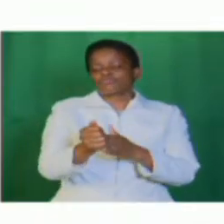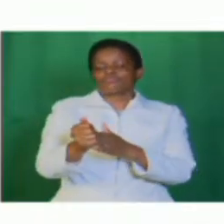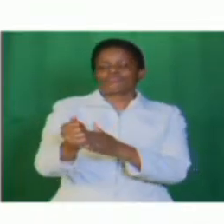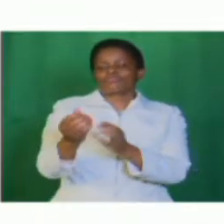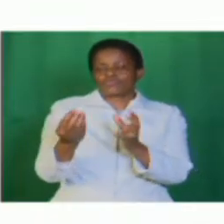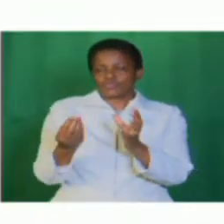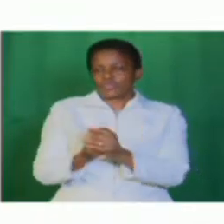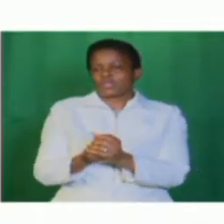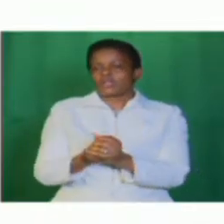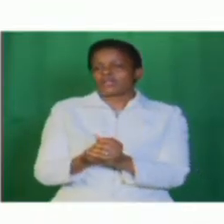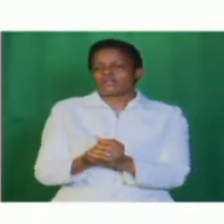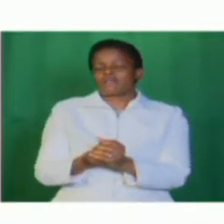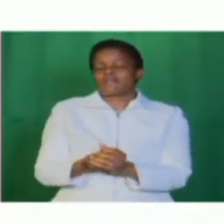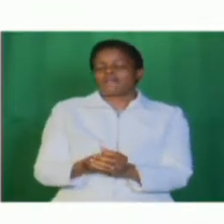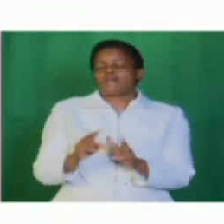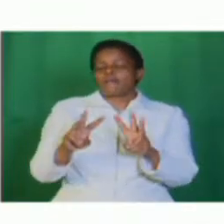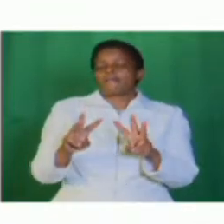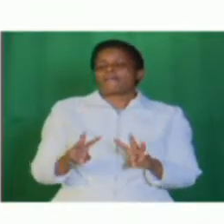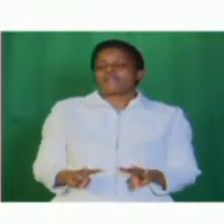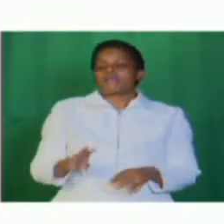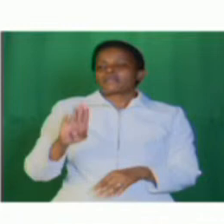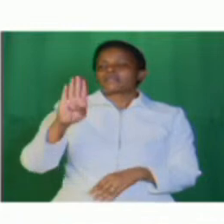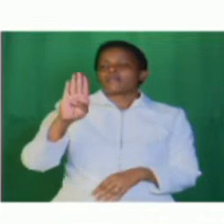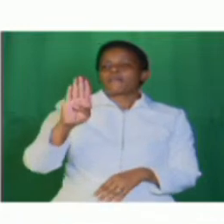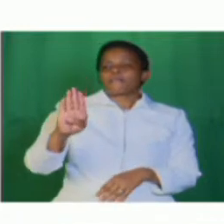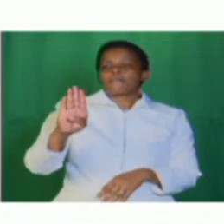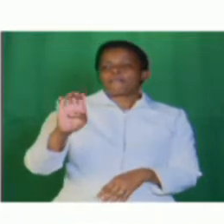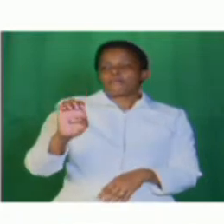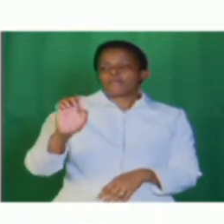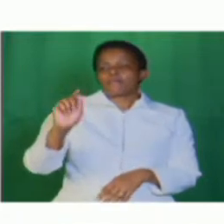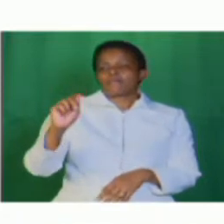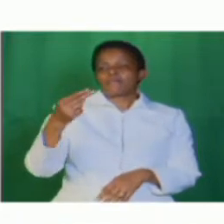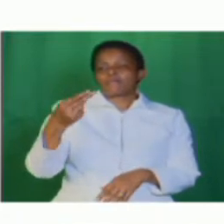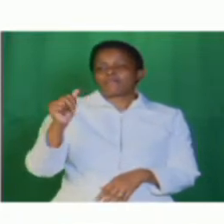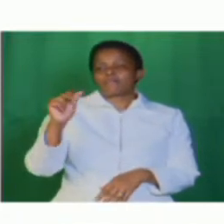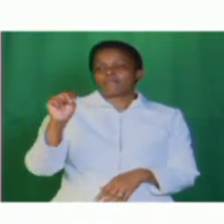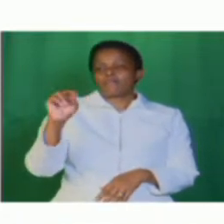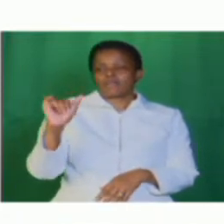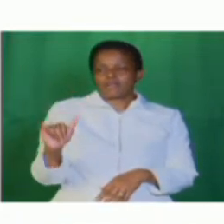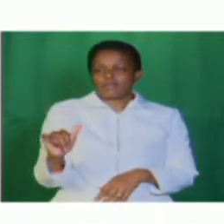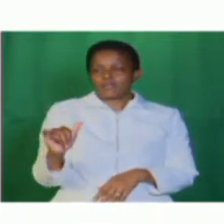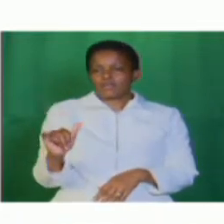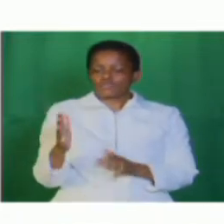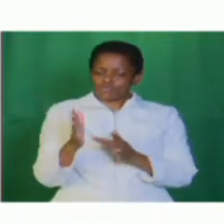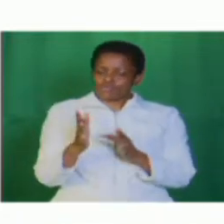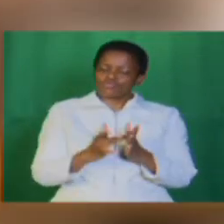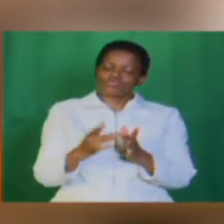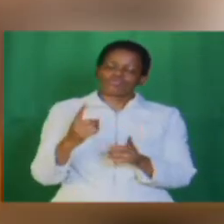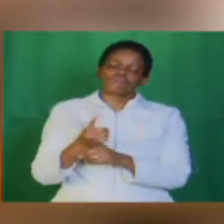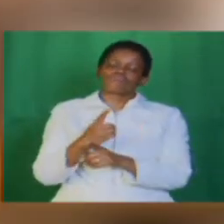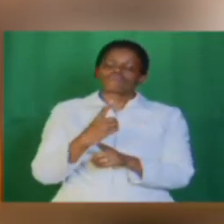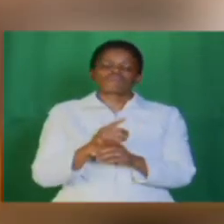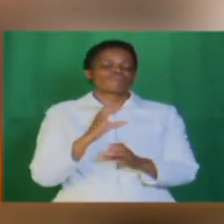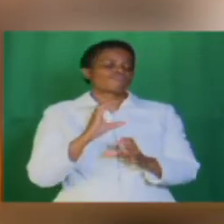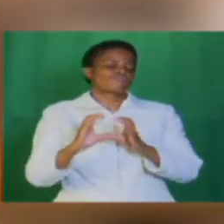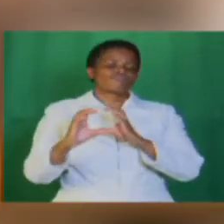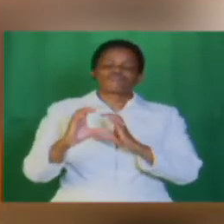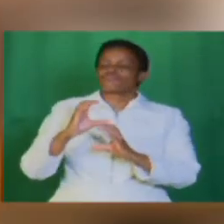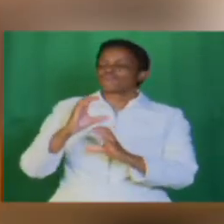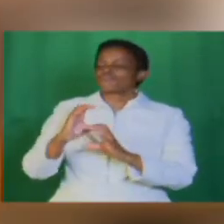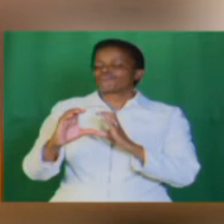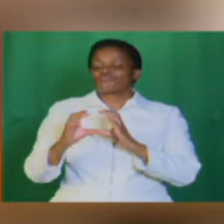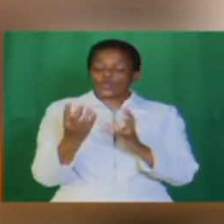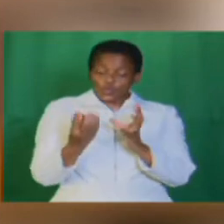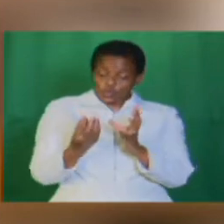Bethany. He led them out as far as Bethany, still speaking like he was with them in human